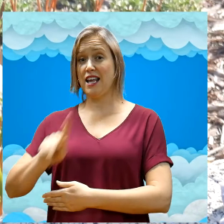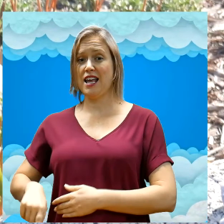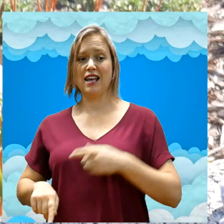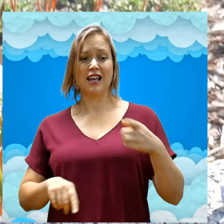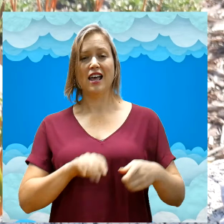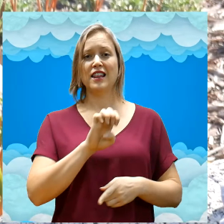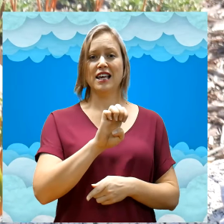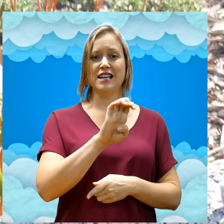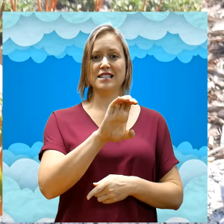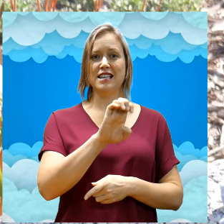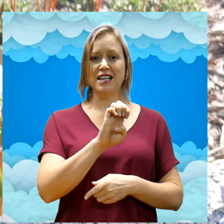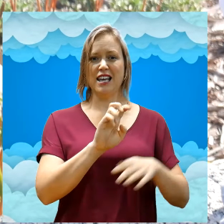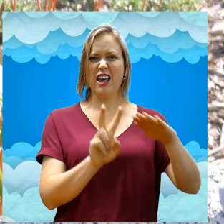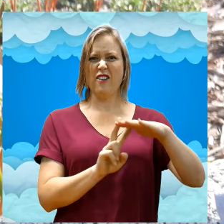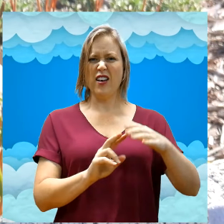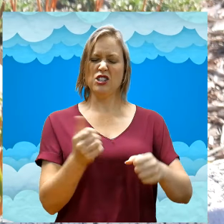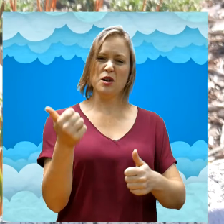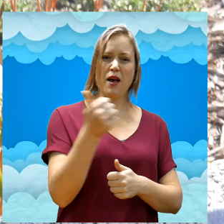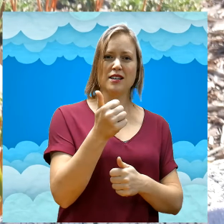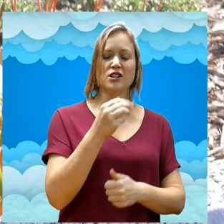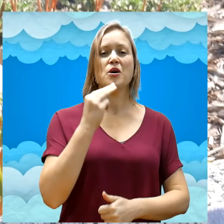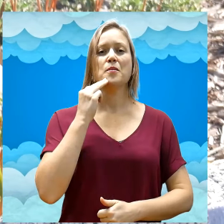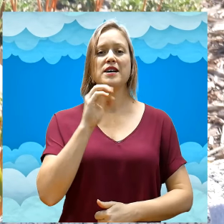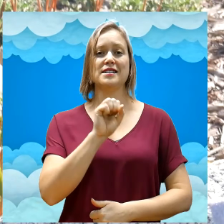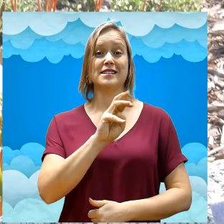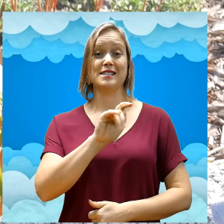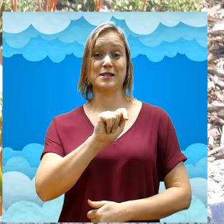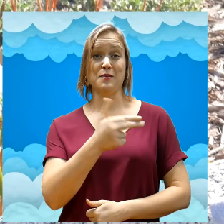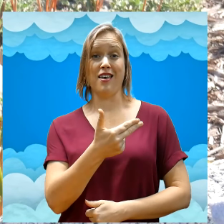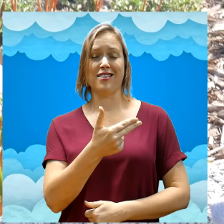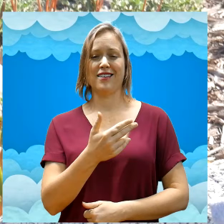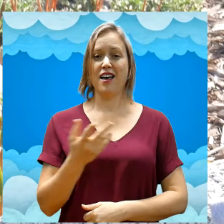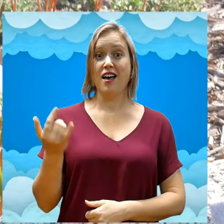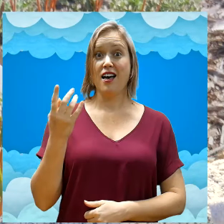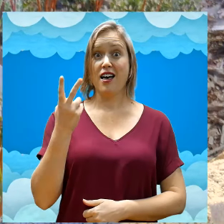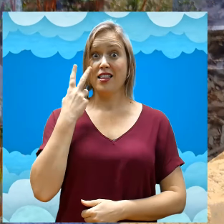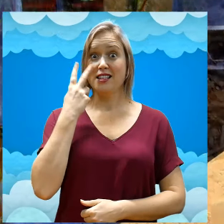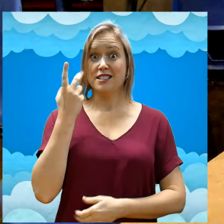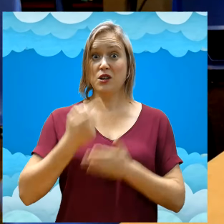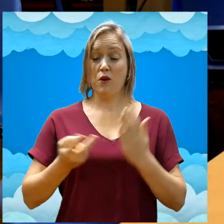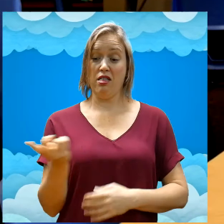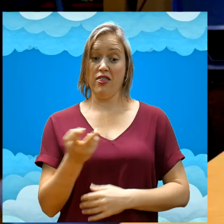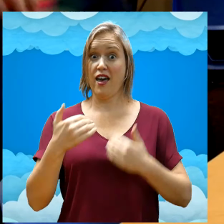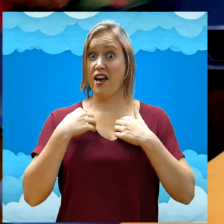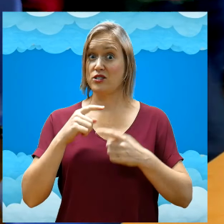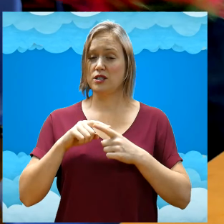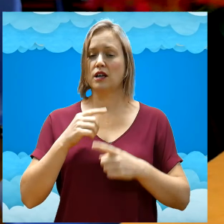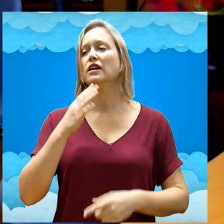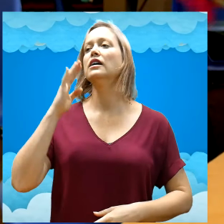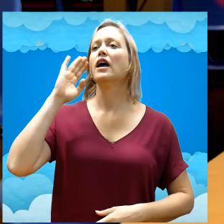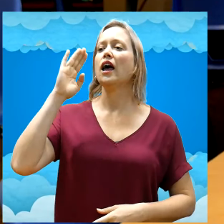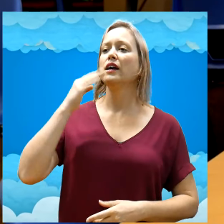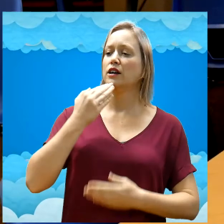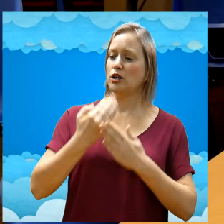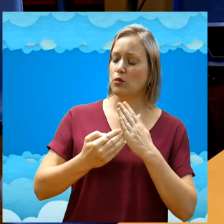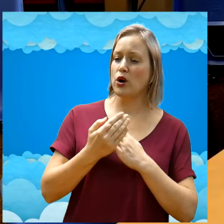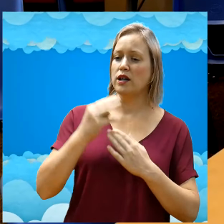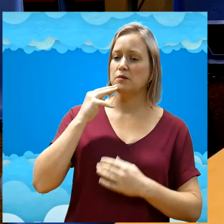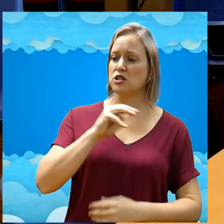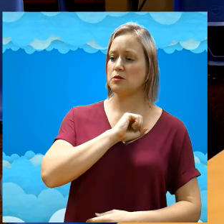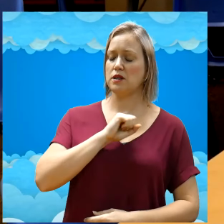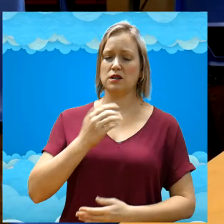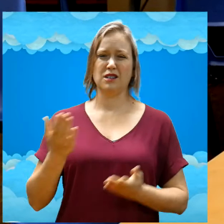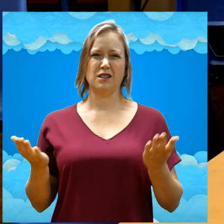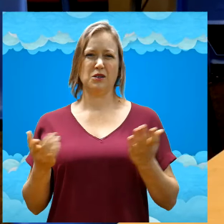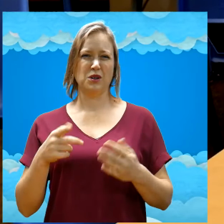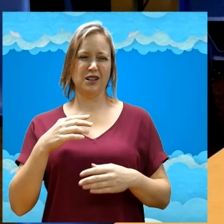the ECE Veggie Master, Ms. Schmidt. Oh yeah. Let's see what the mega powers have to say. Hey, good morning, Ms. Schmidt.